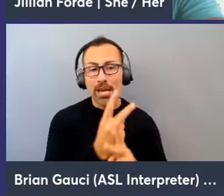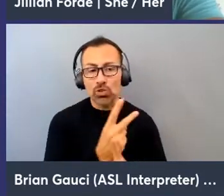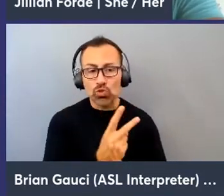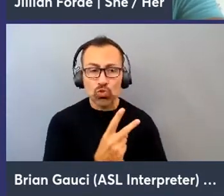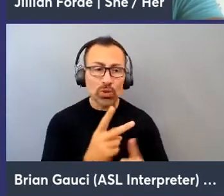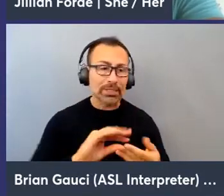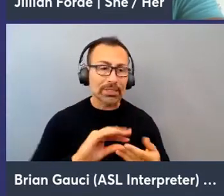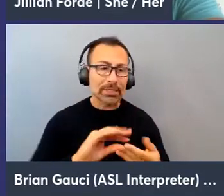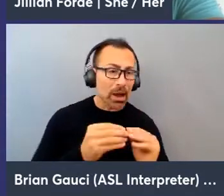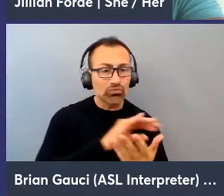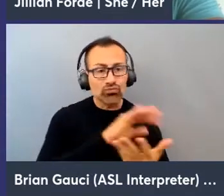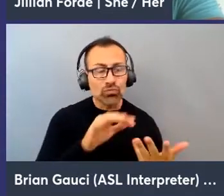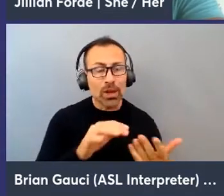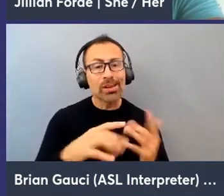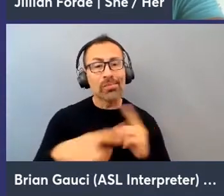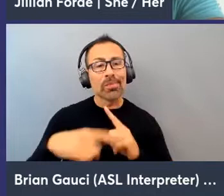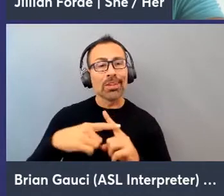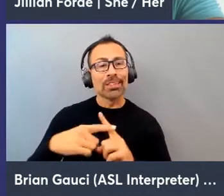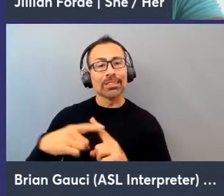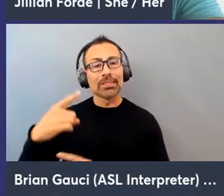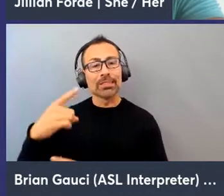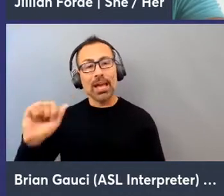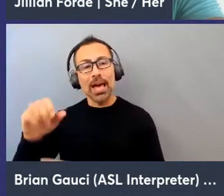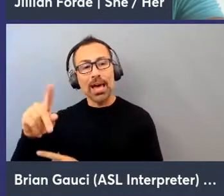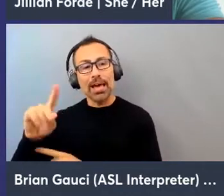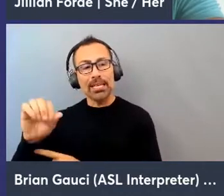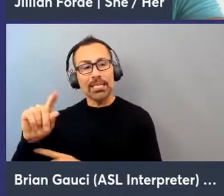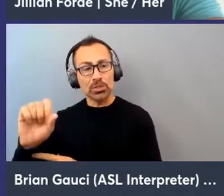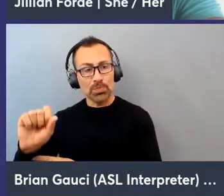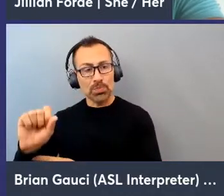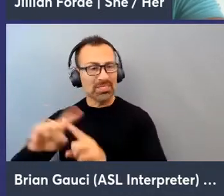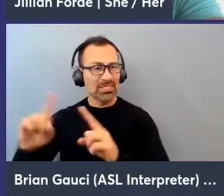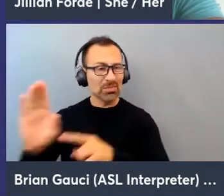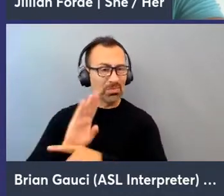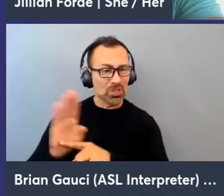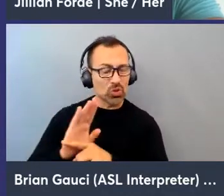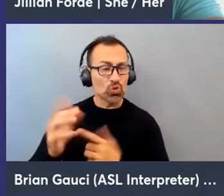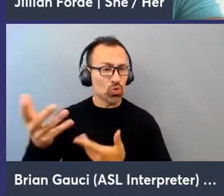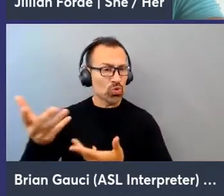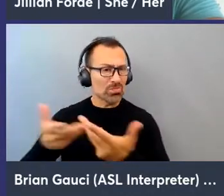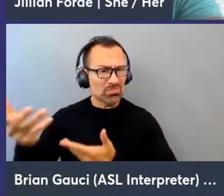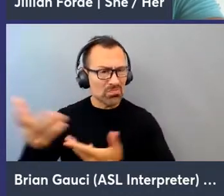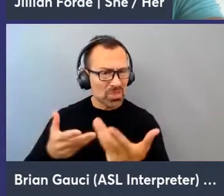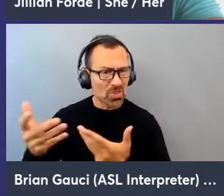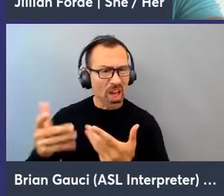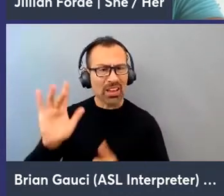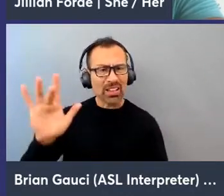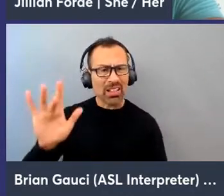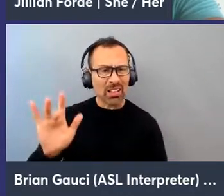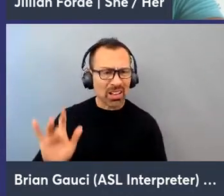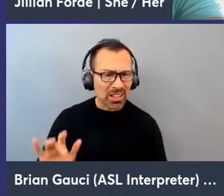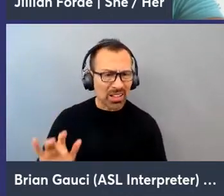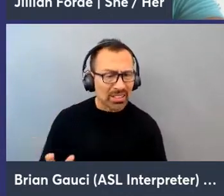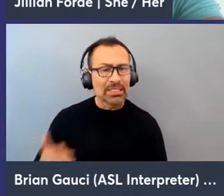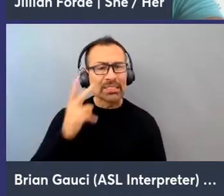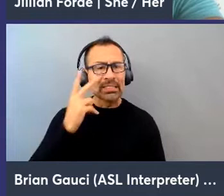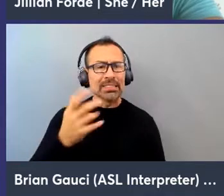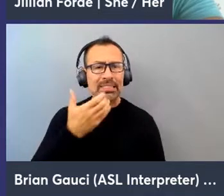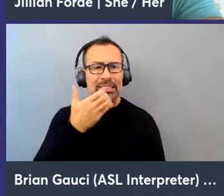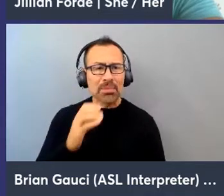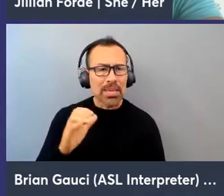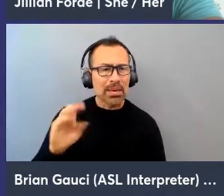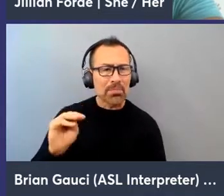then aspect of different business. You can just interact with it, click here, see some heat map here and there, see a lot of